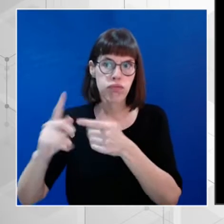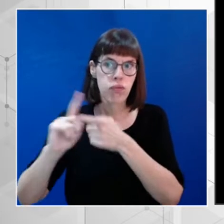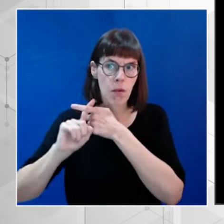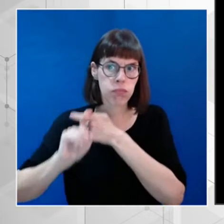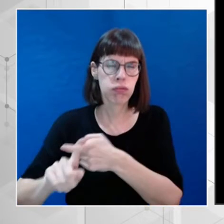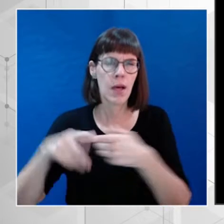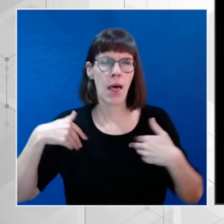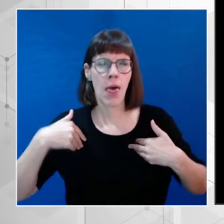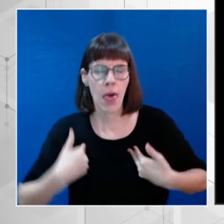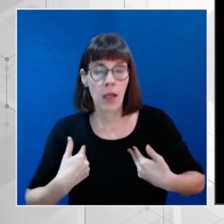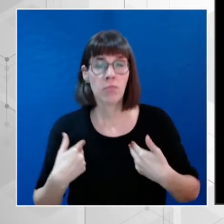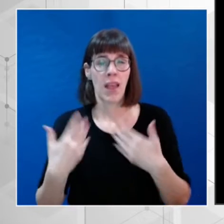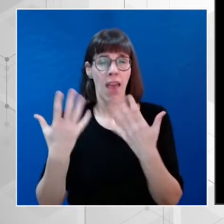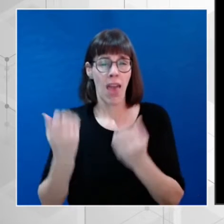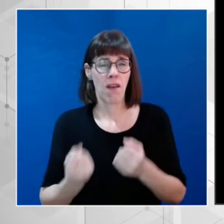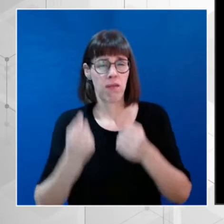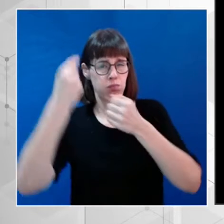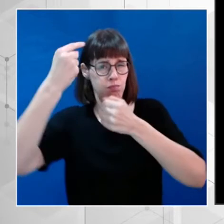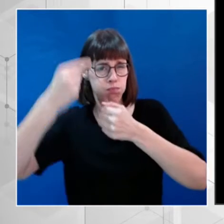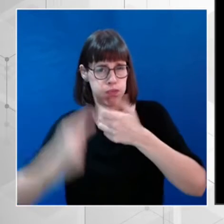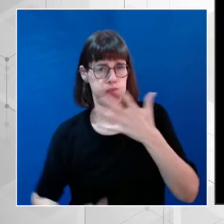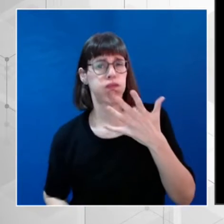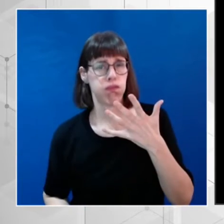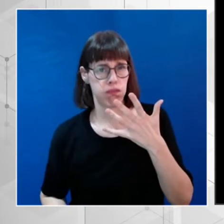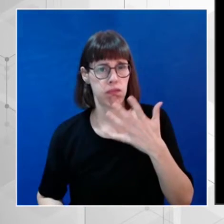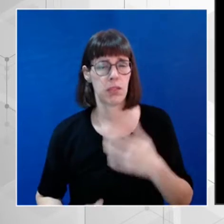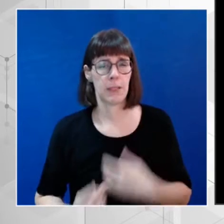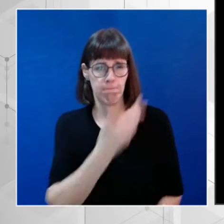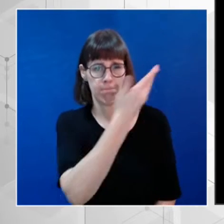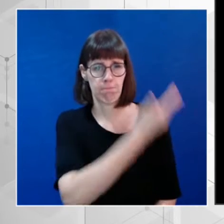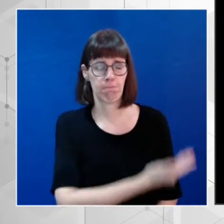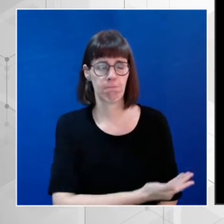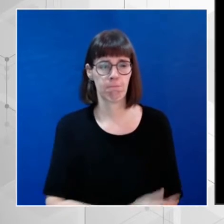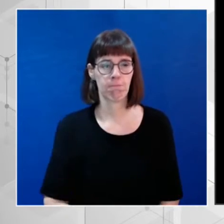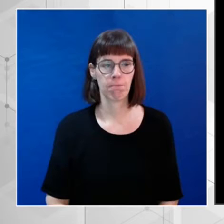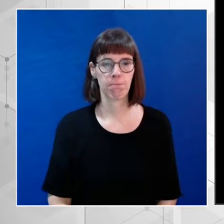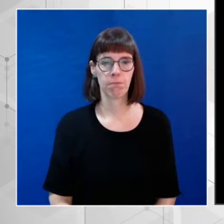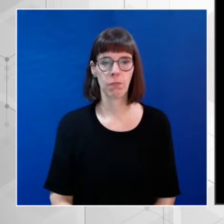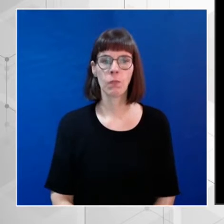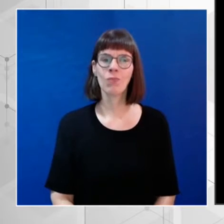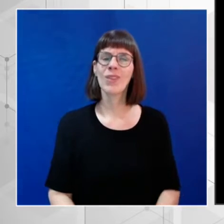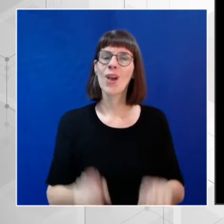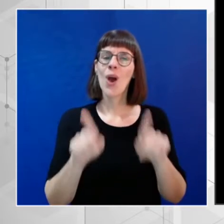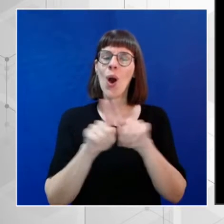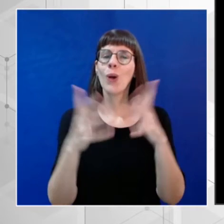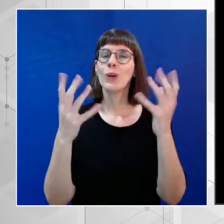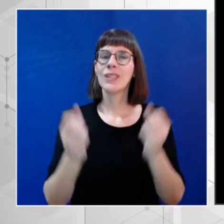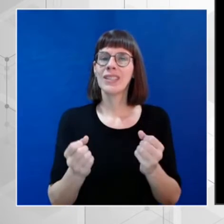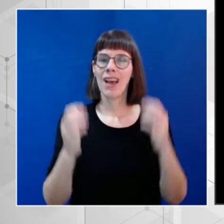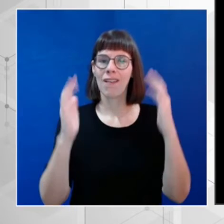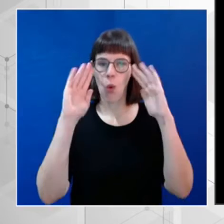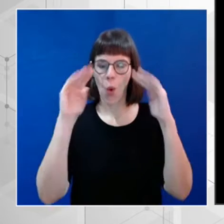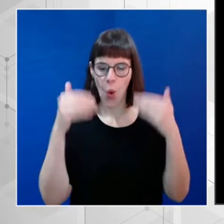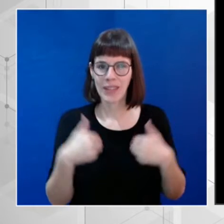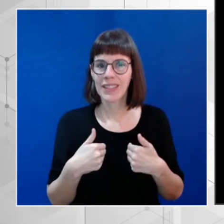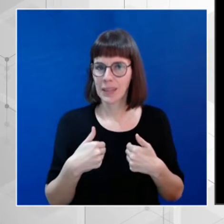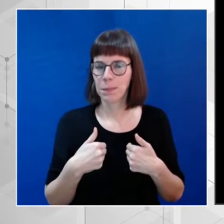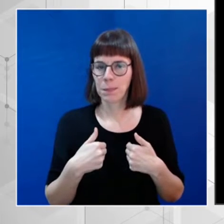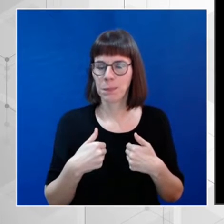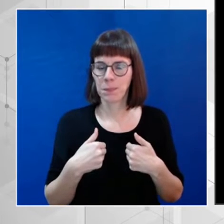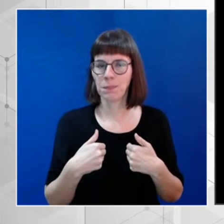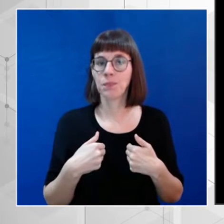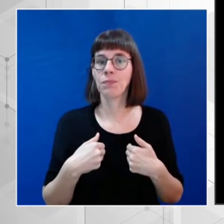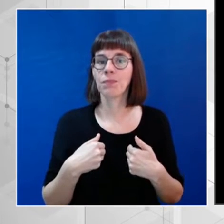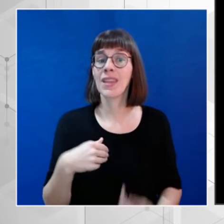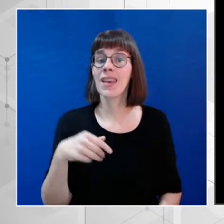conditions, and there's more. Now, you probably notice autism spectrum disorders listed here. Yes,